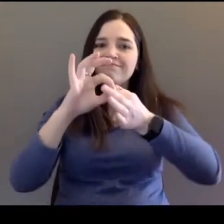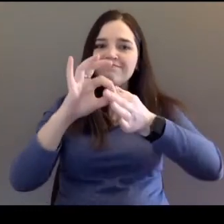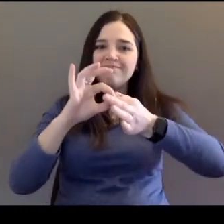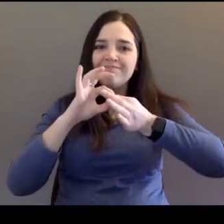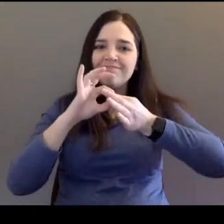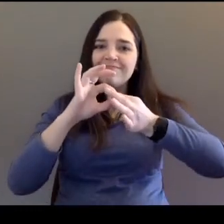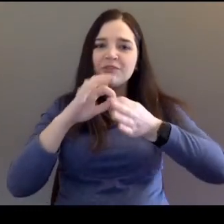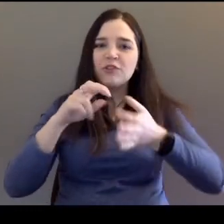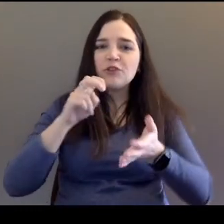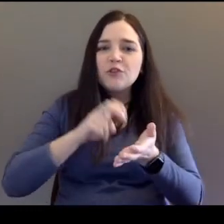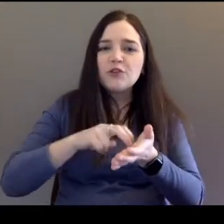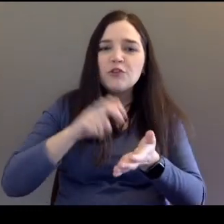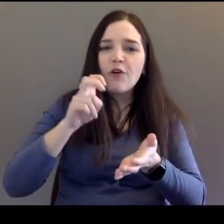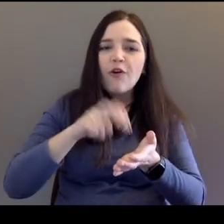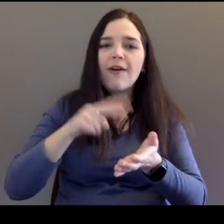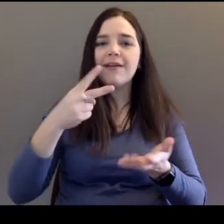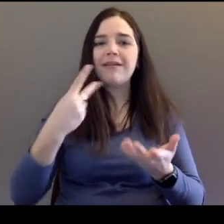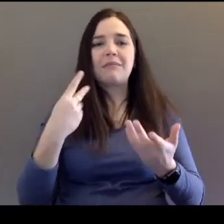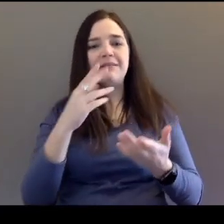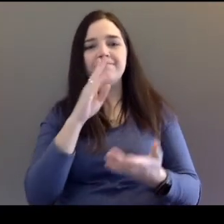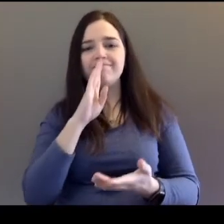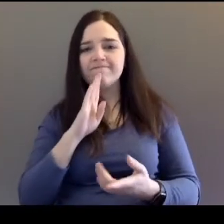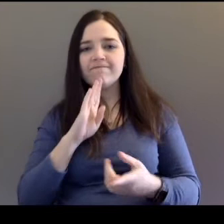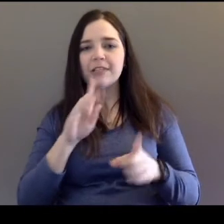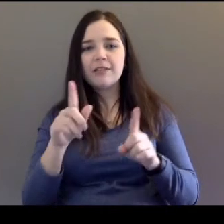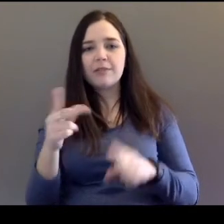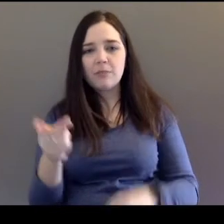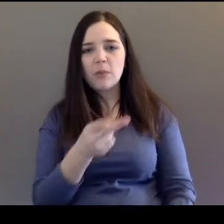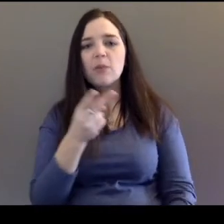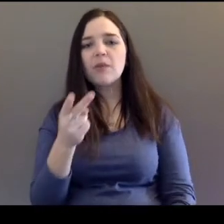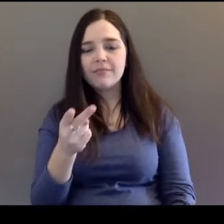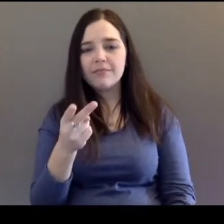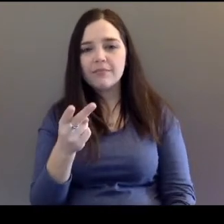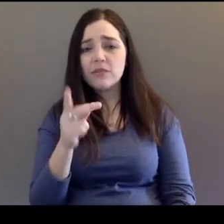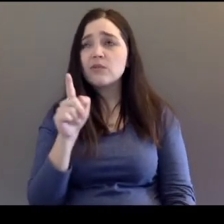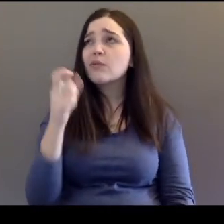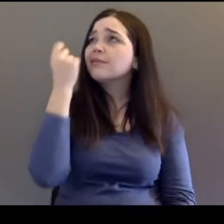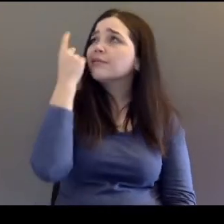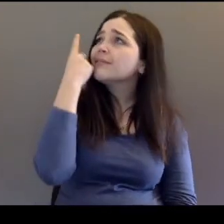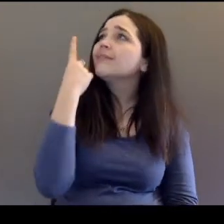in their sadnesses too. And so you understand.